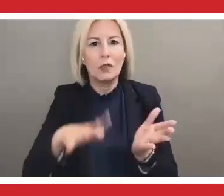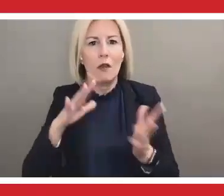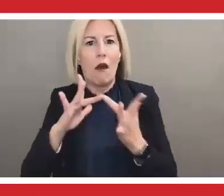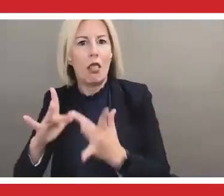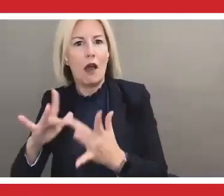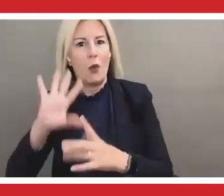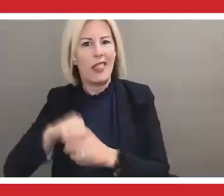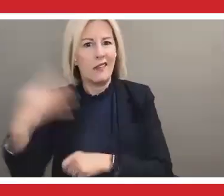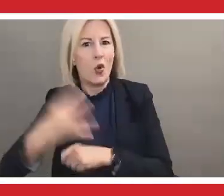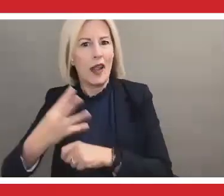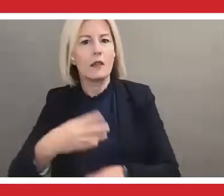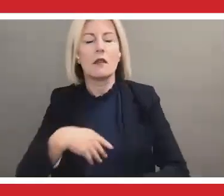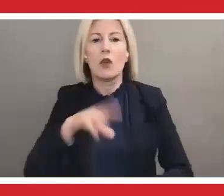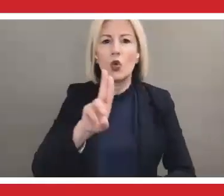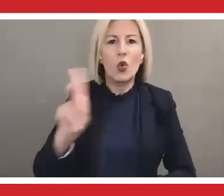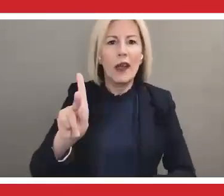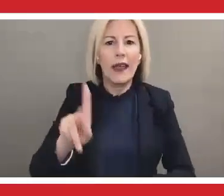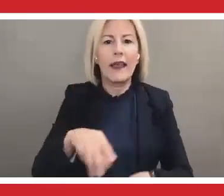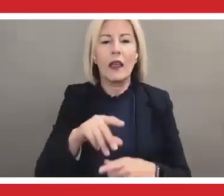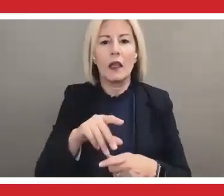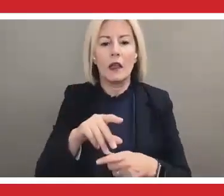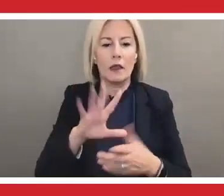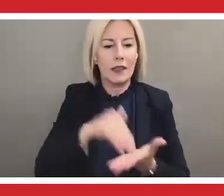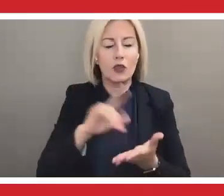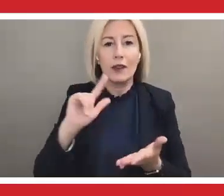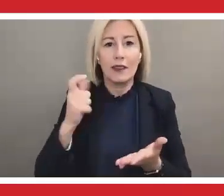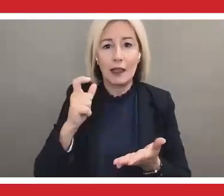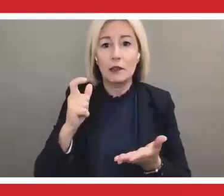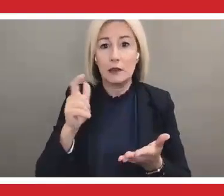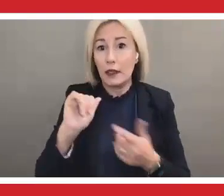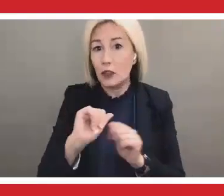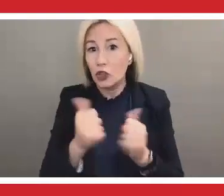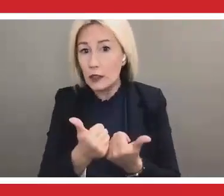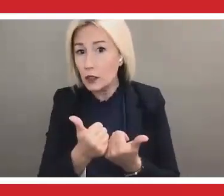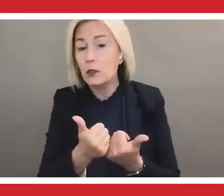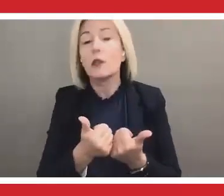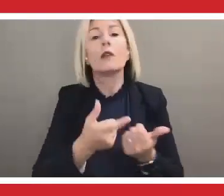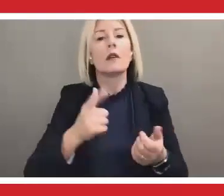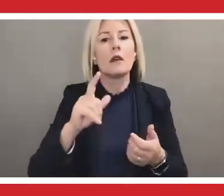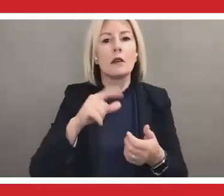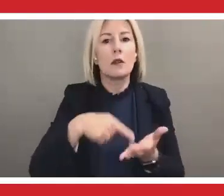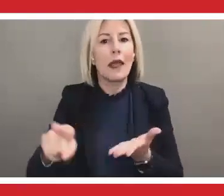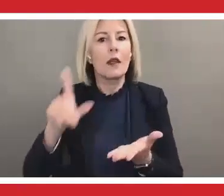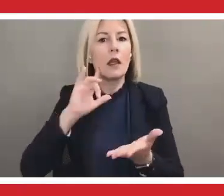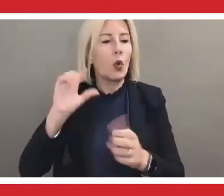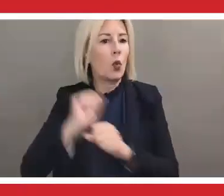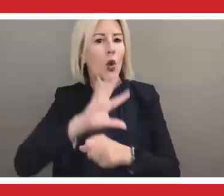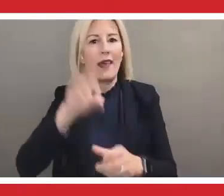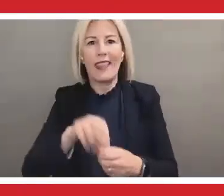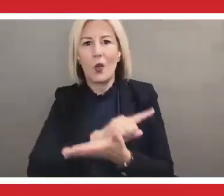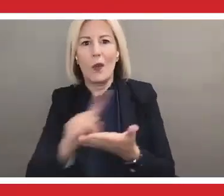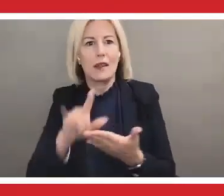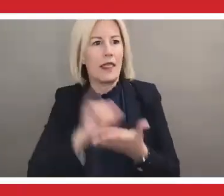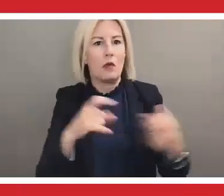UK, both their central tax agency able to launch a furlough scheme to pay people who couldn't work within weeks, which would have normally taken